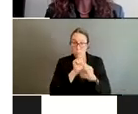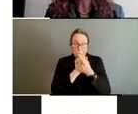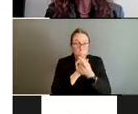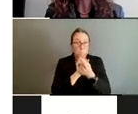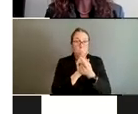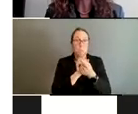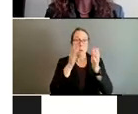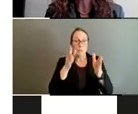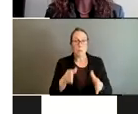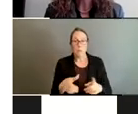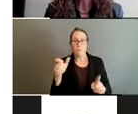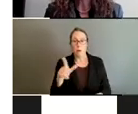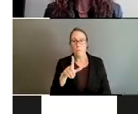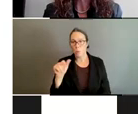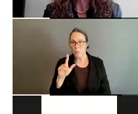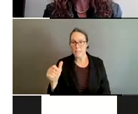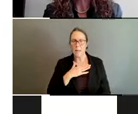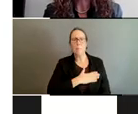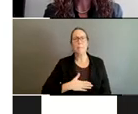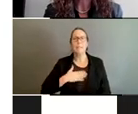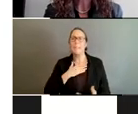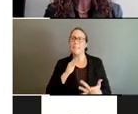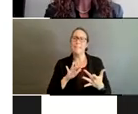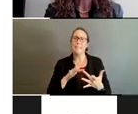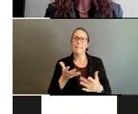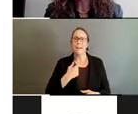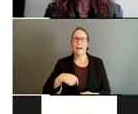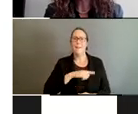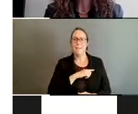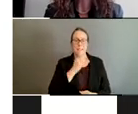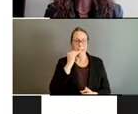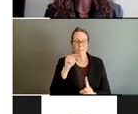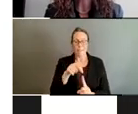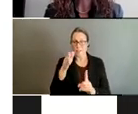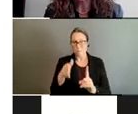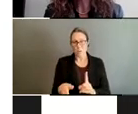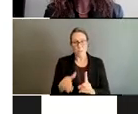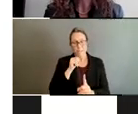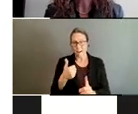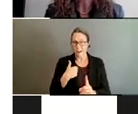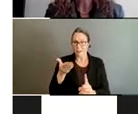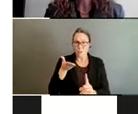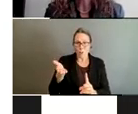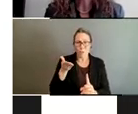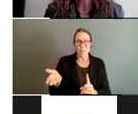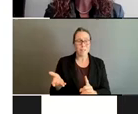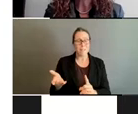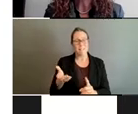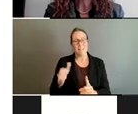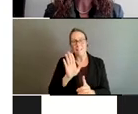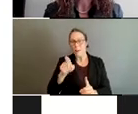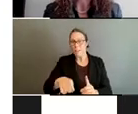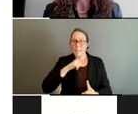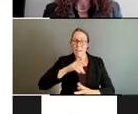are here, please reach out. If they're disconnected from services, if they have unmet needs, please